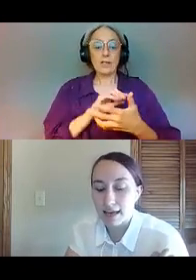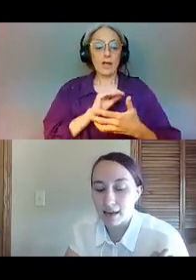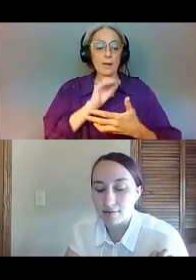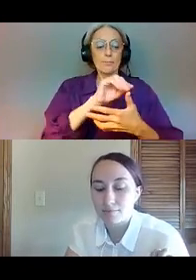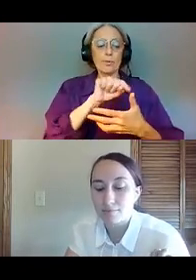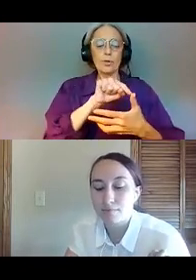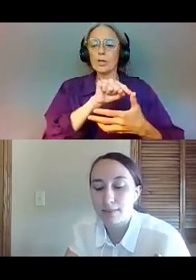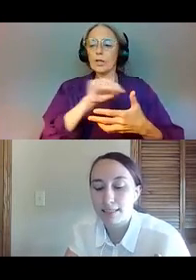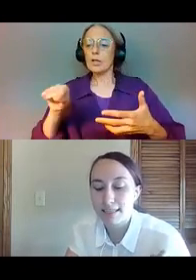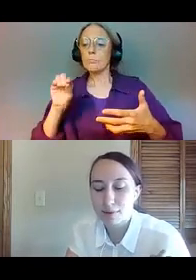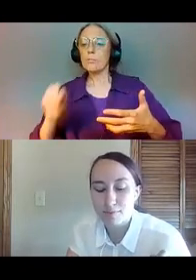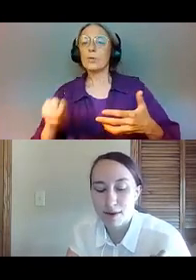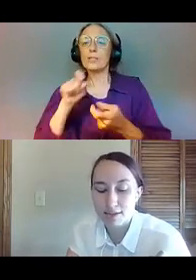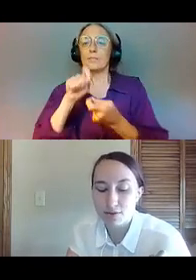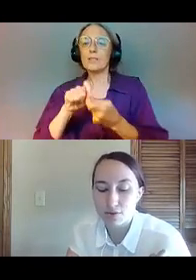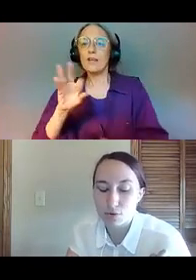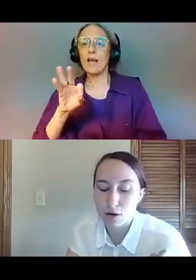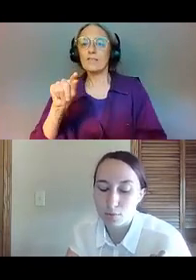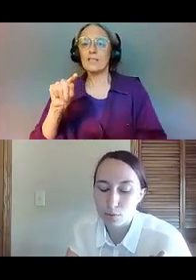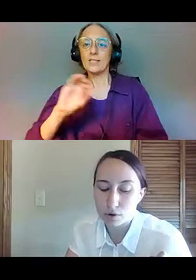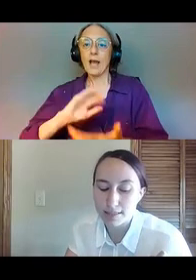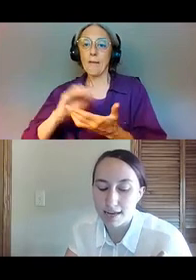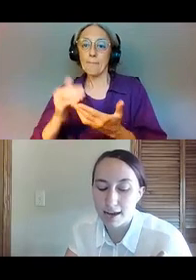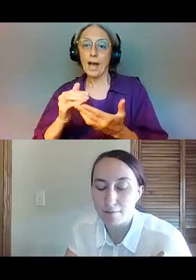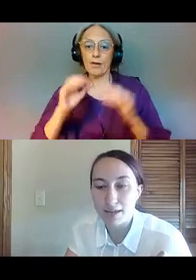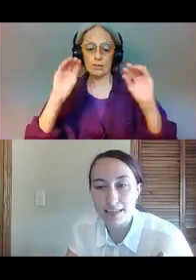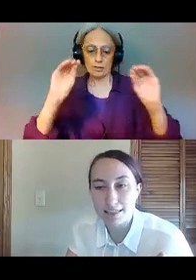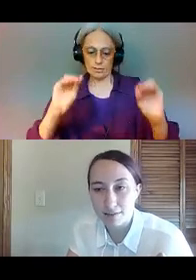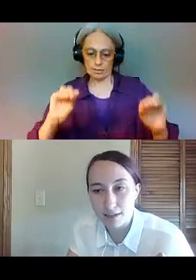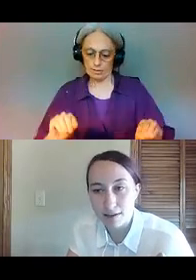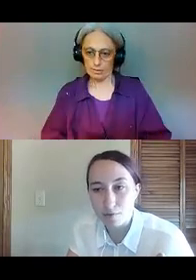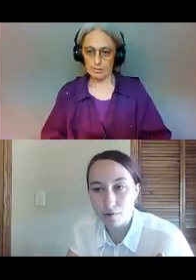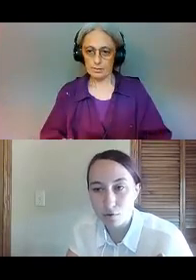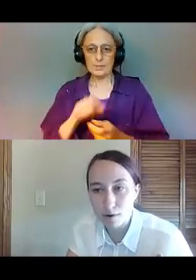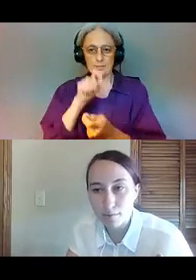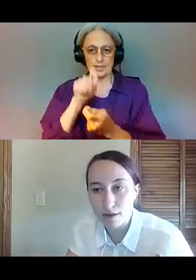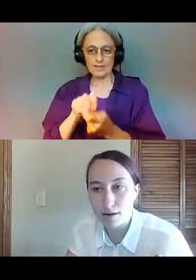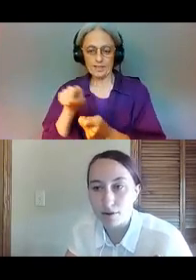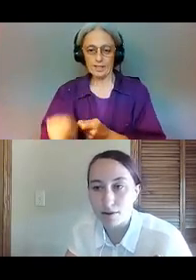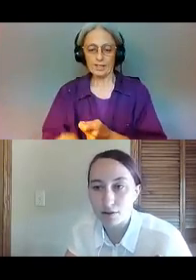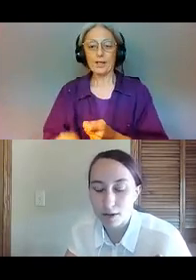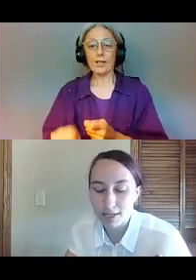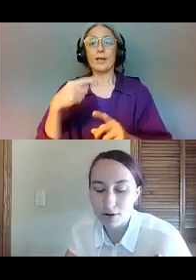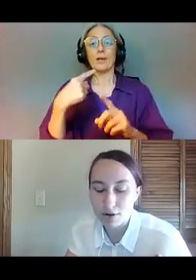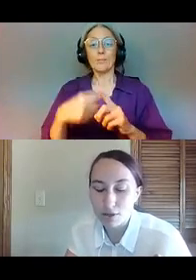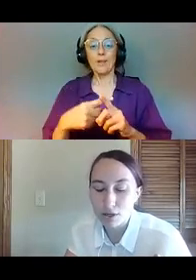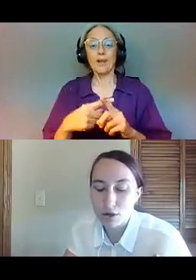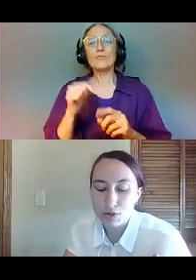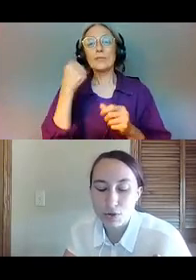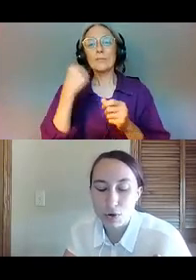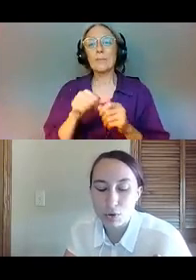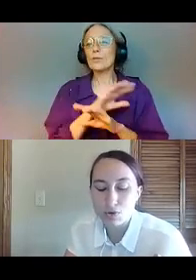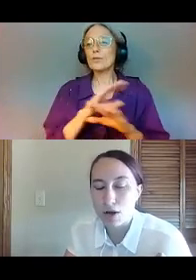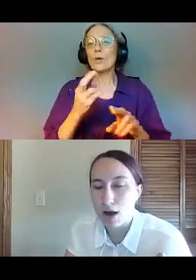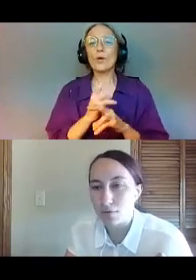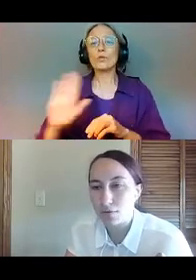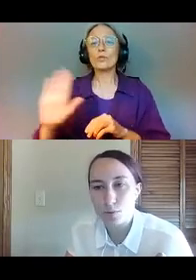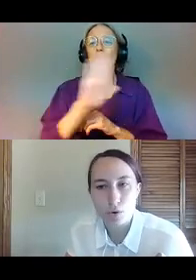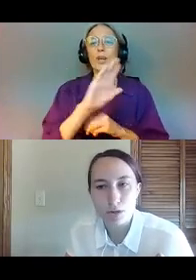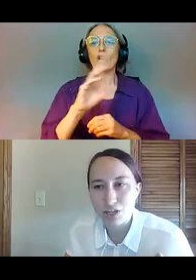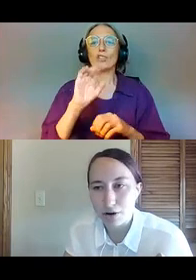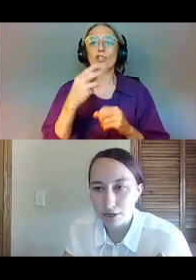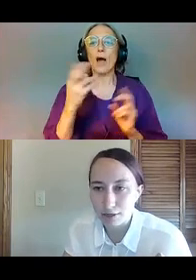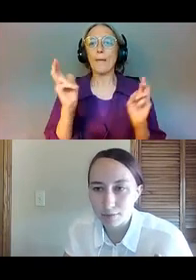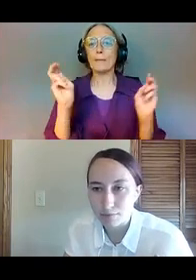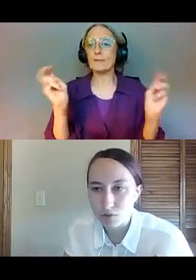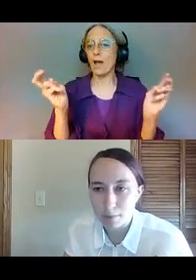And again, please keep in mind to report staff by the activity they perform and not by their job title. So do not